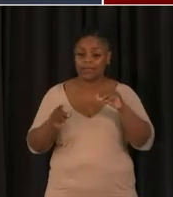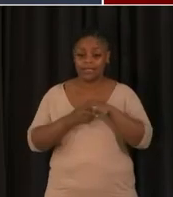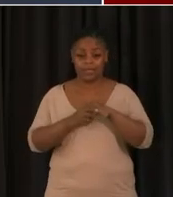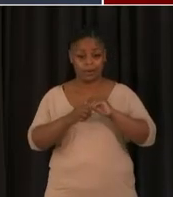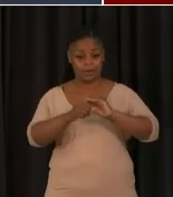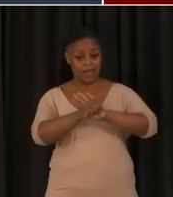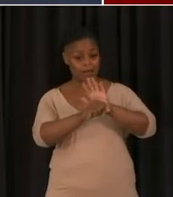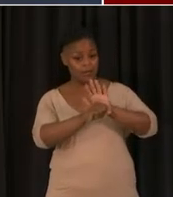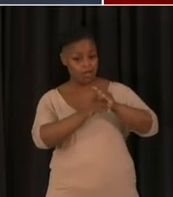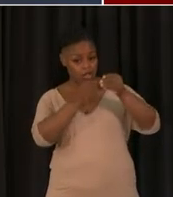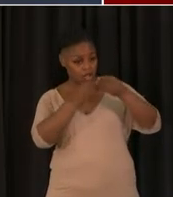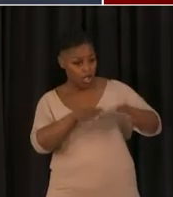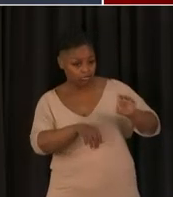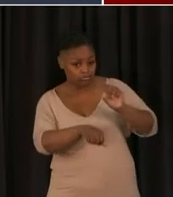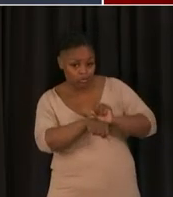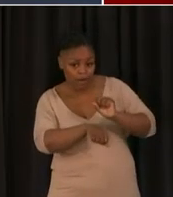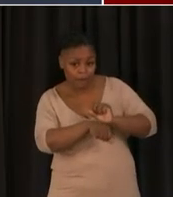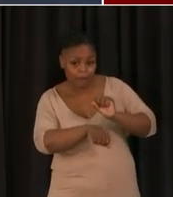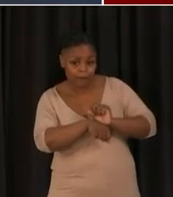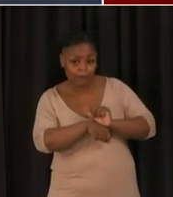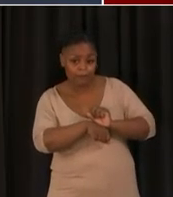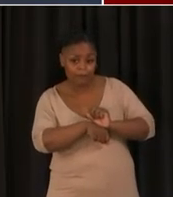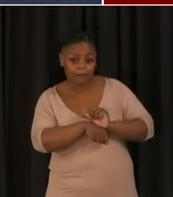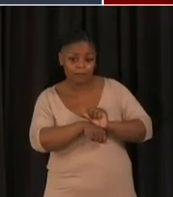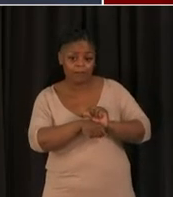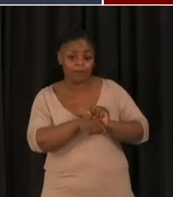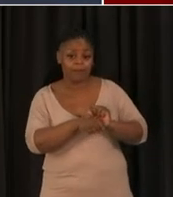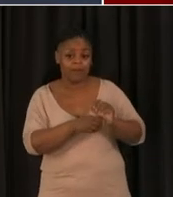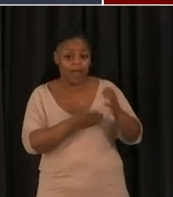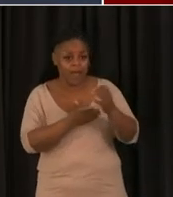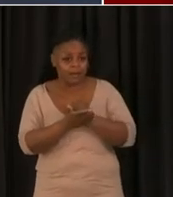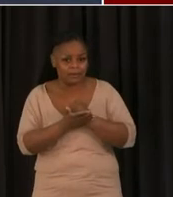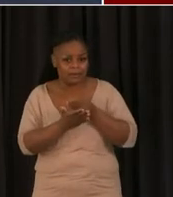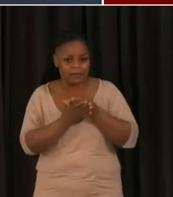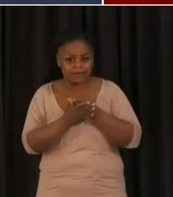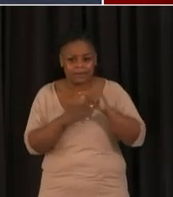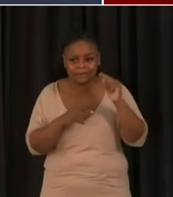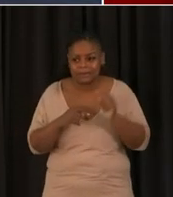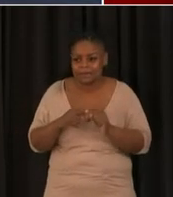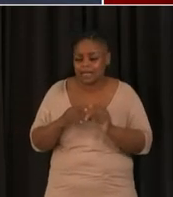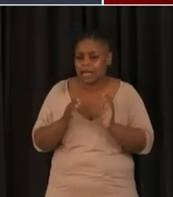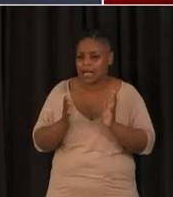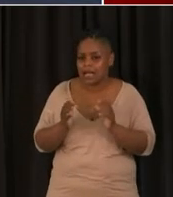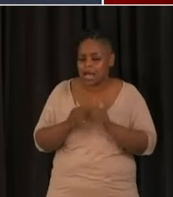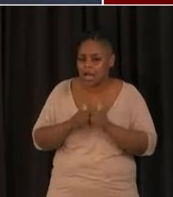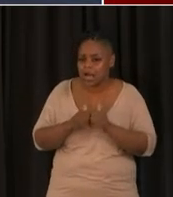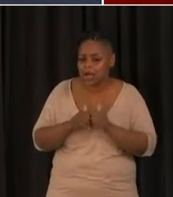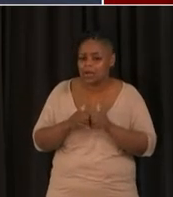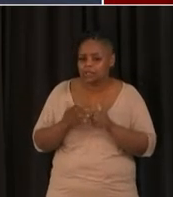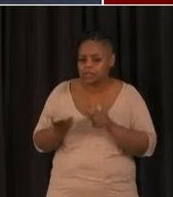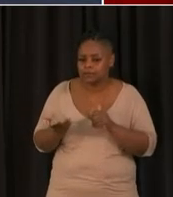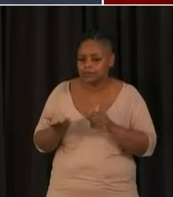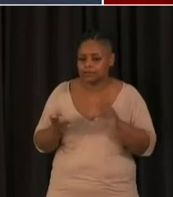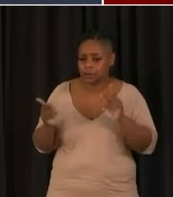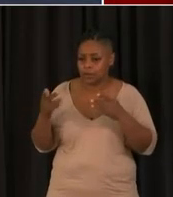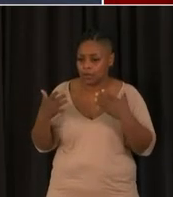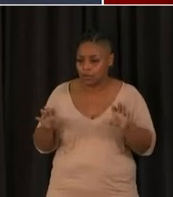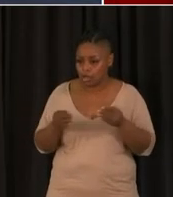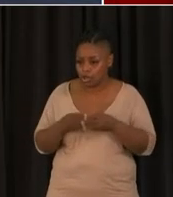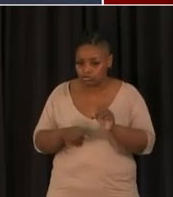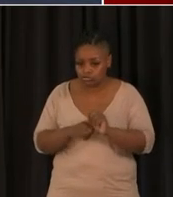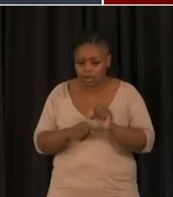risk of exhausting their available financial assets. And then I'll just note that credit isn't the full picture. So we know from the